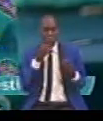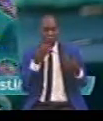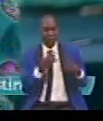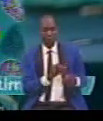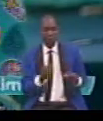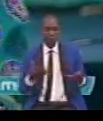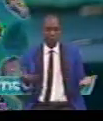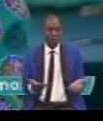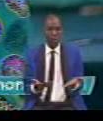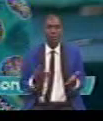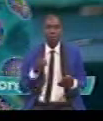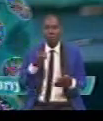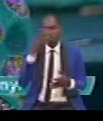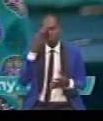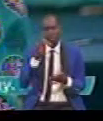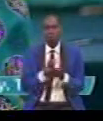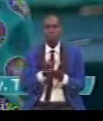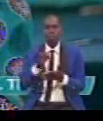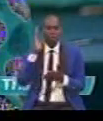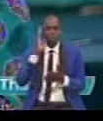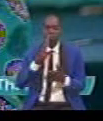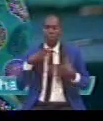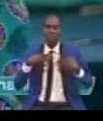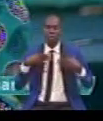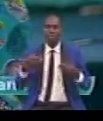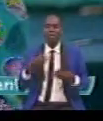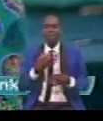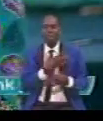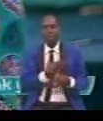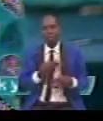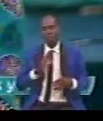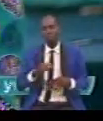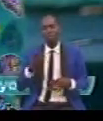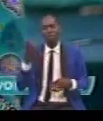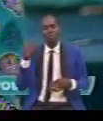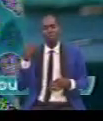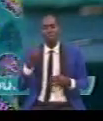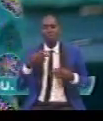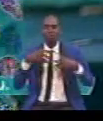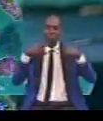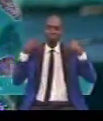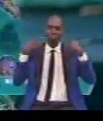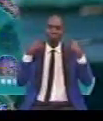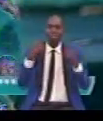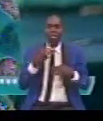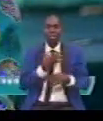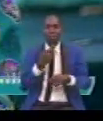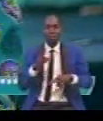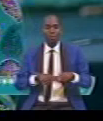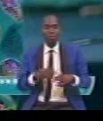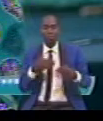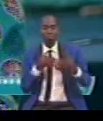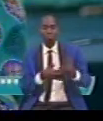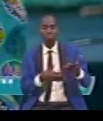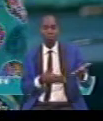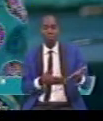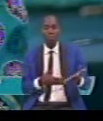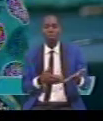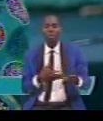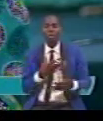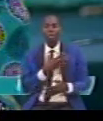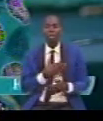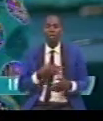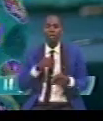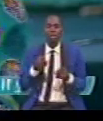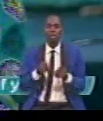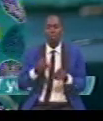be healed. So we are laughing. I sat there, and right then, as the pastor was talking,